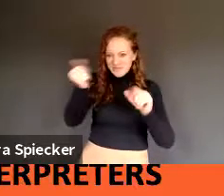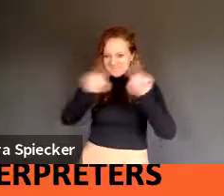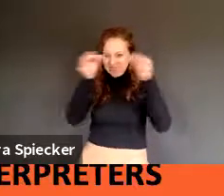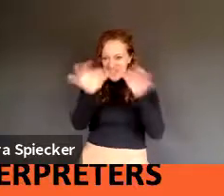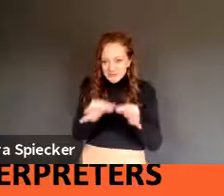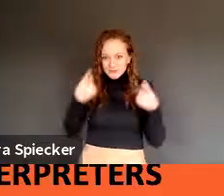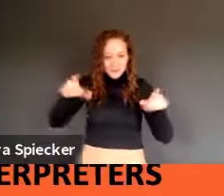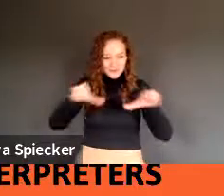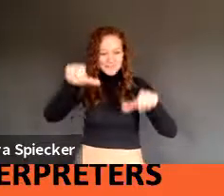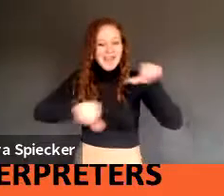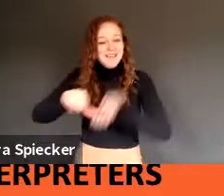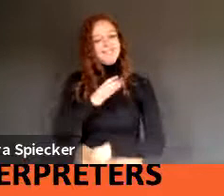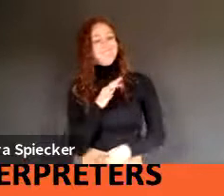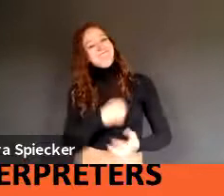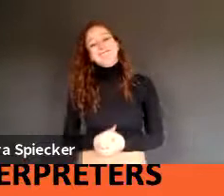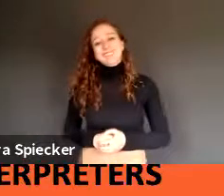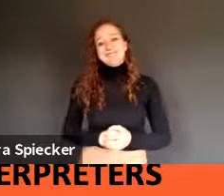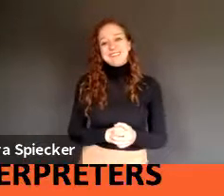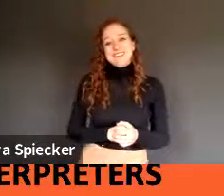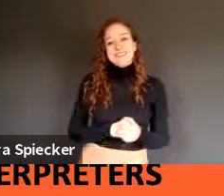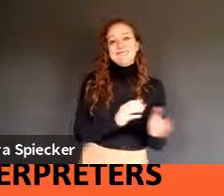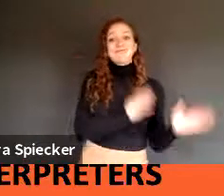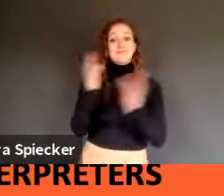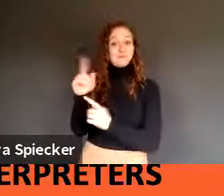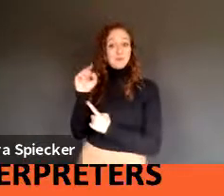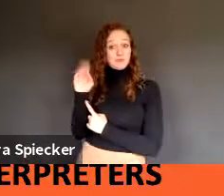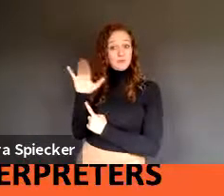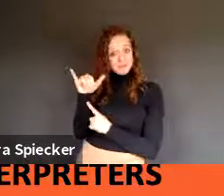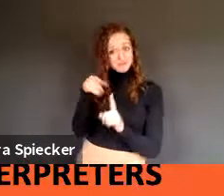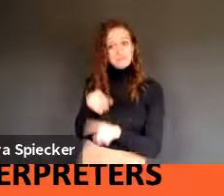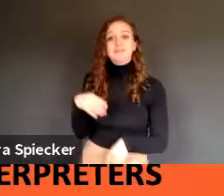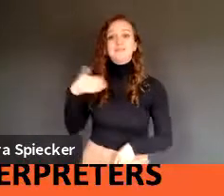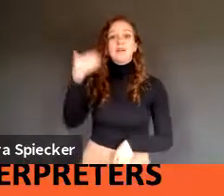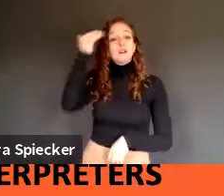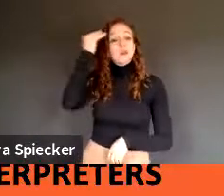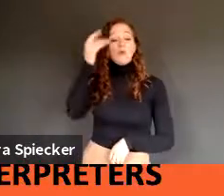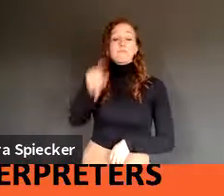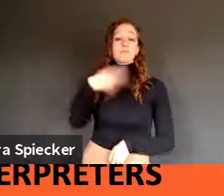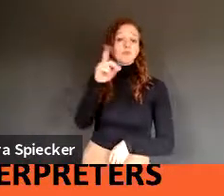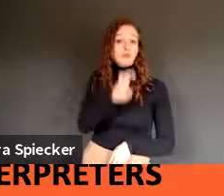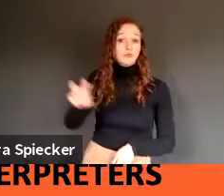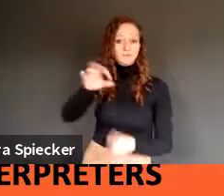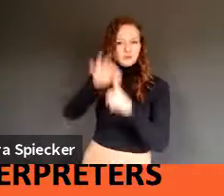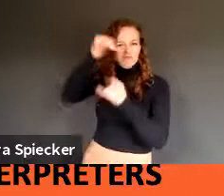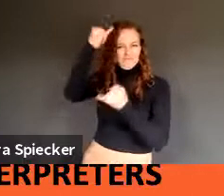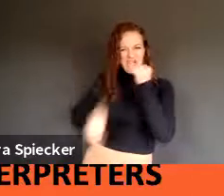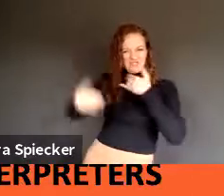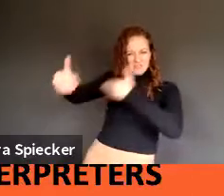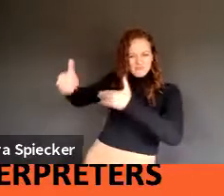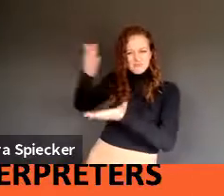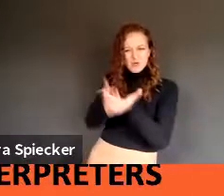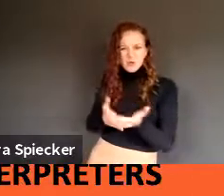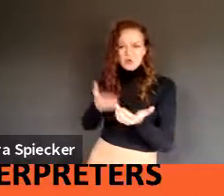several languages while doing science. So truly grateful for her. Toby